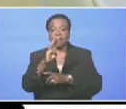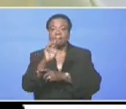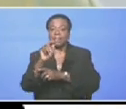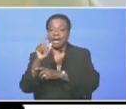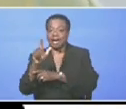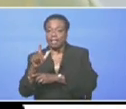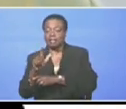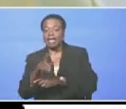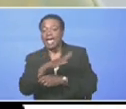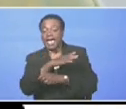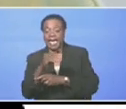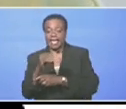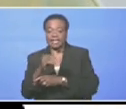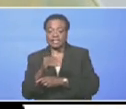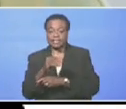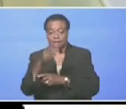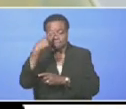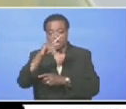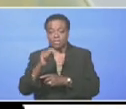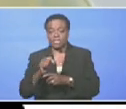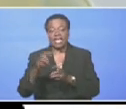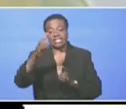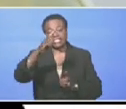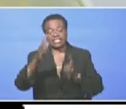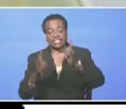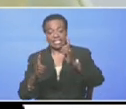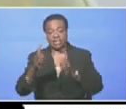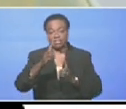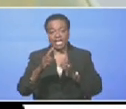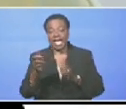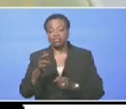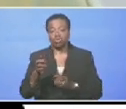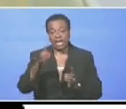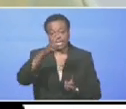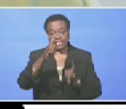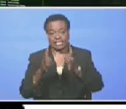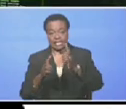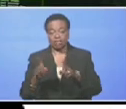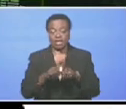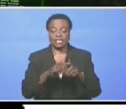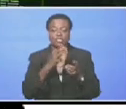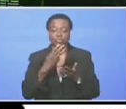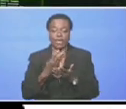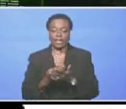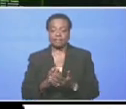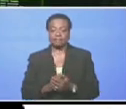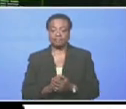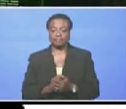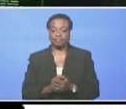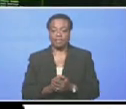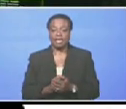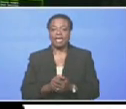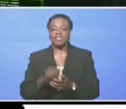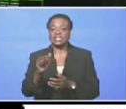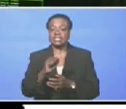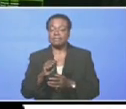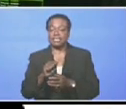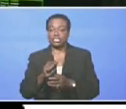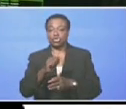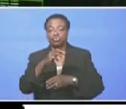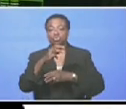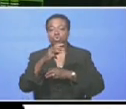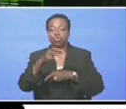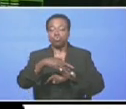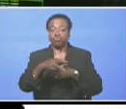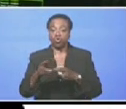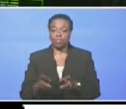thrusters and for the steering, the hydraulic steering as well. The center's simulation engine room truly gives